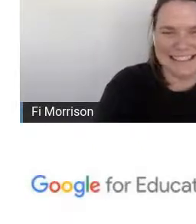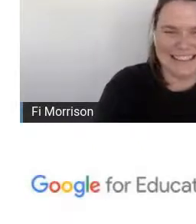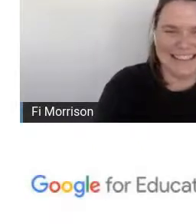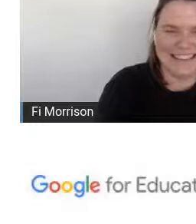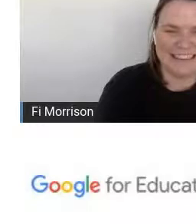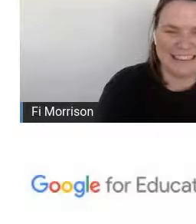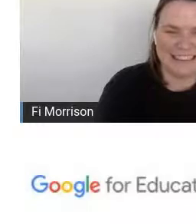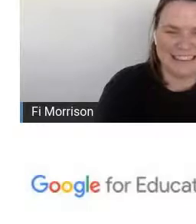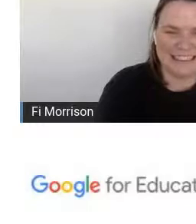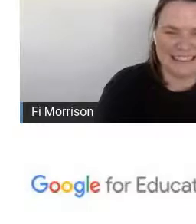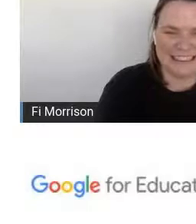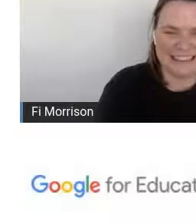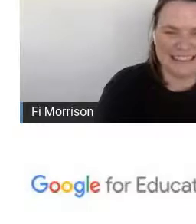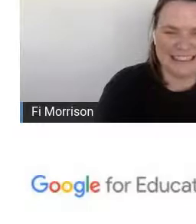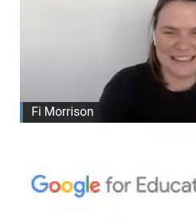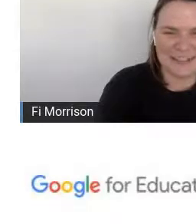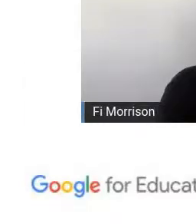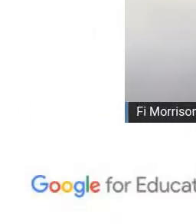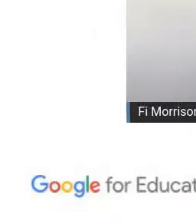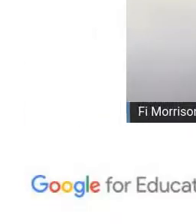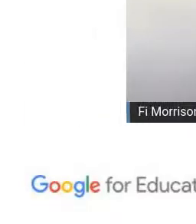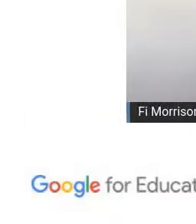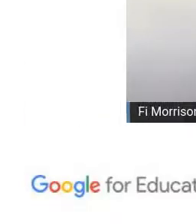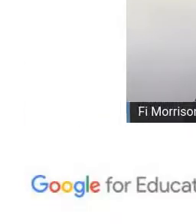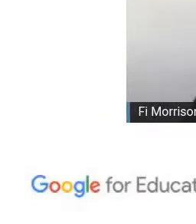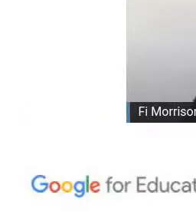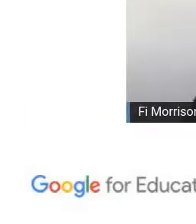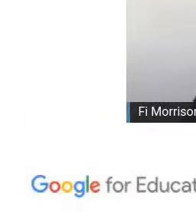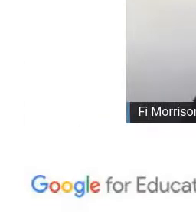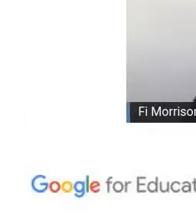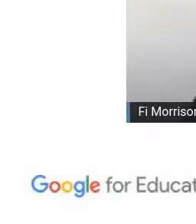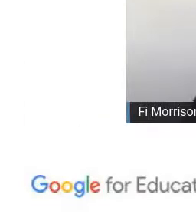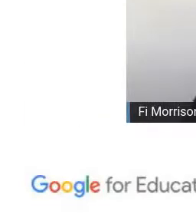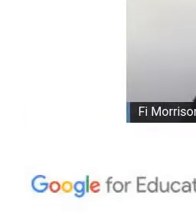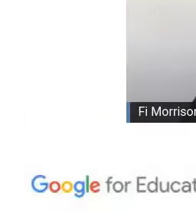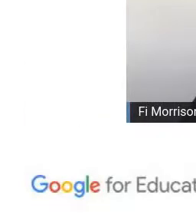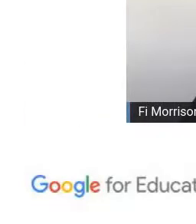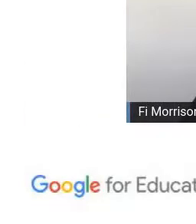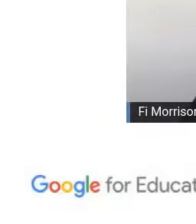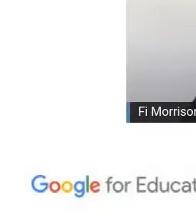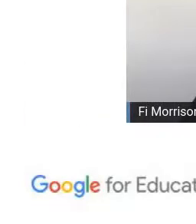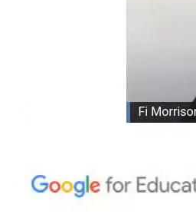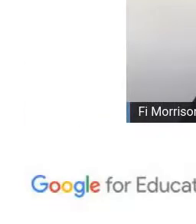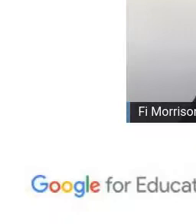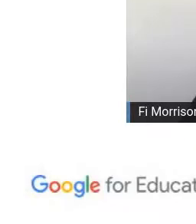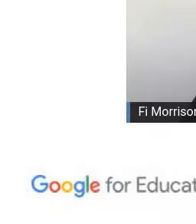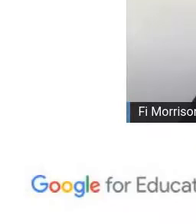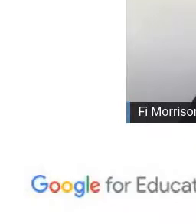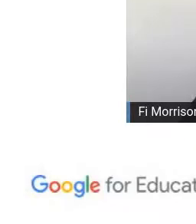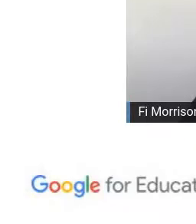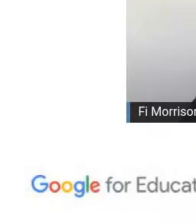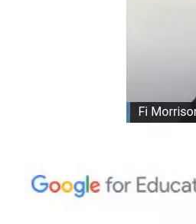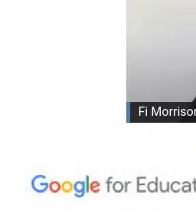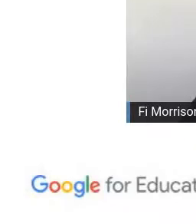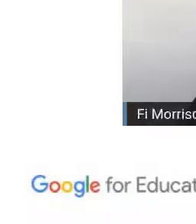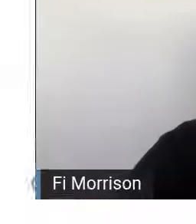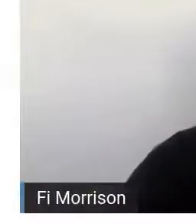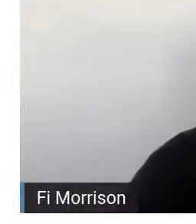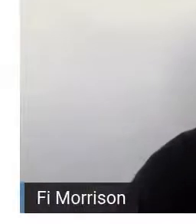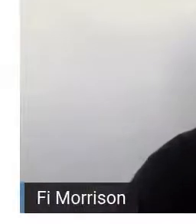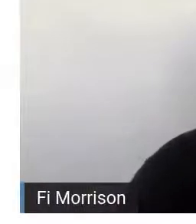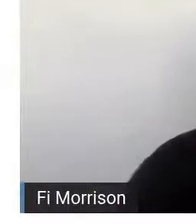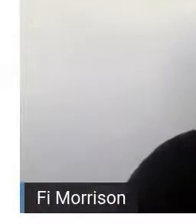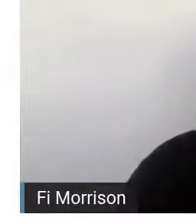So we'll hand over to you all. Thank you for everything that we're about to learn. Thanks,